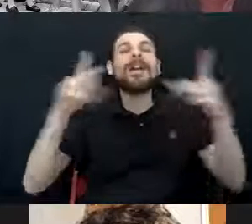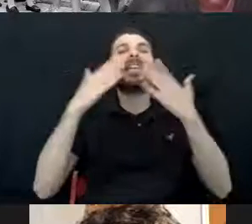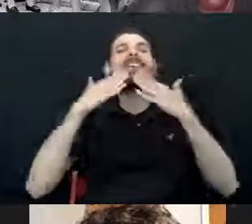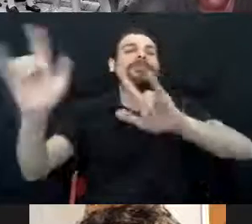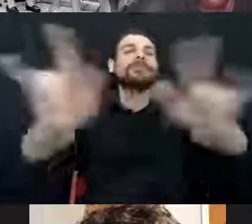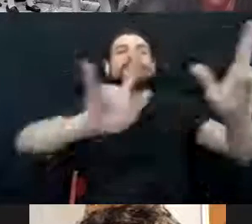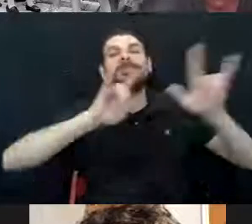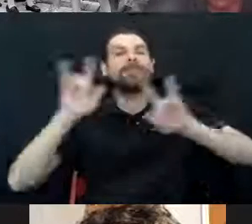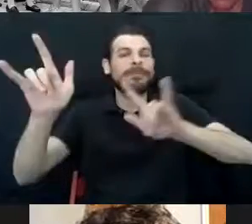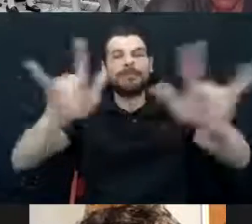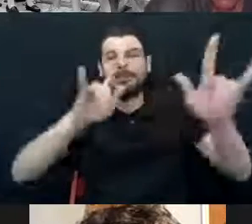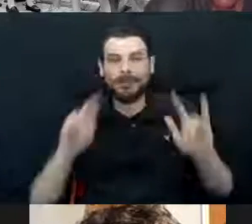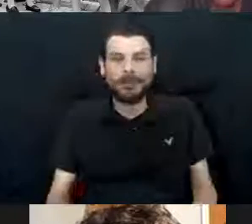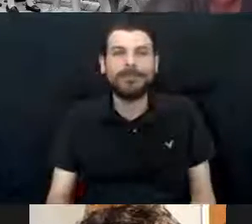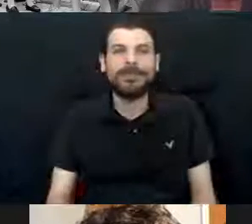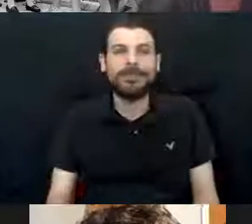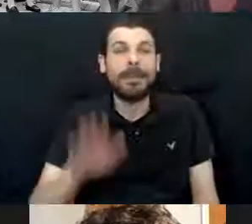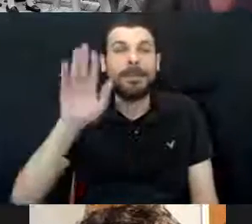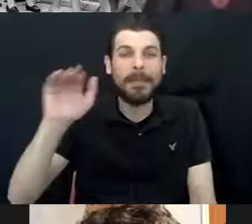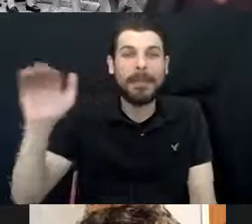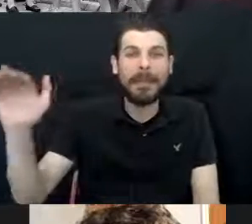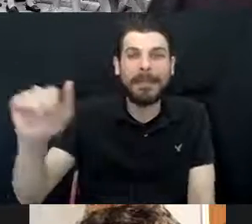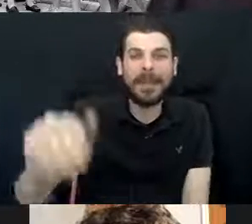in. Bye, y'all.